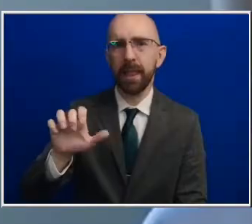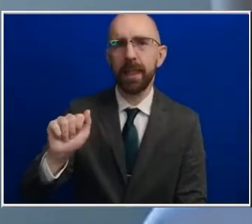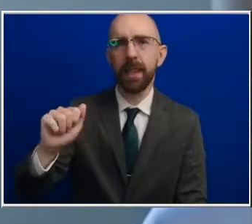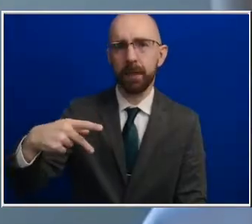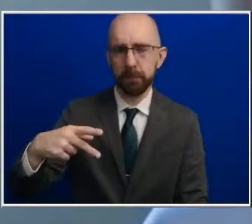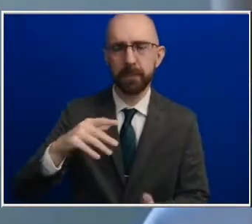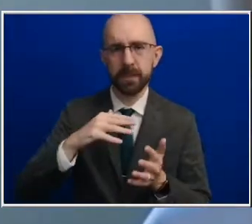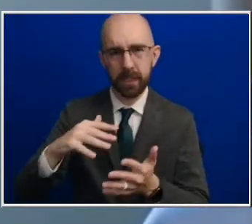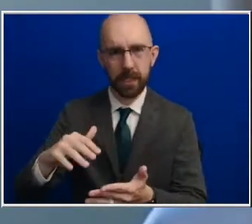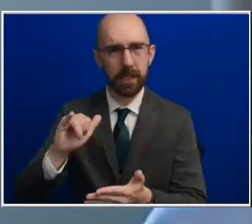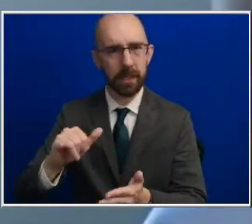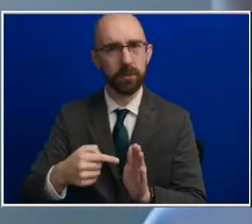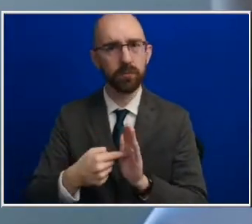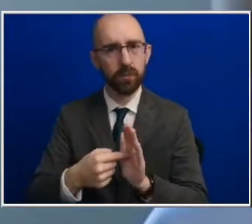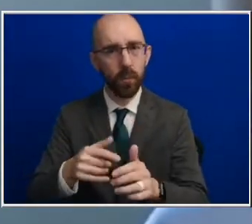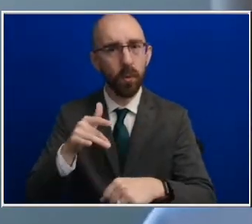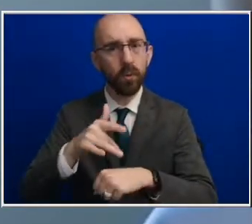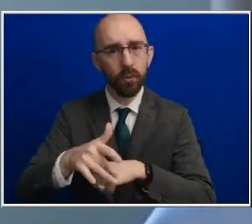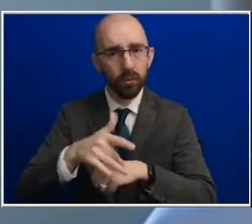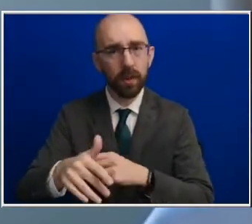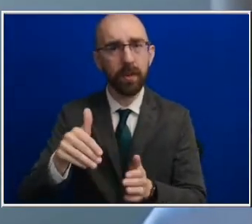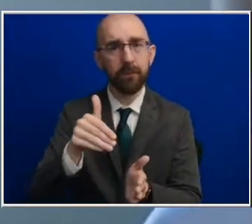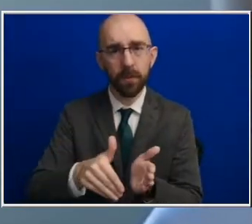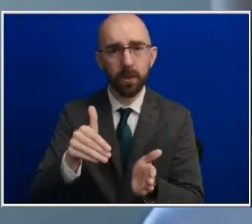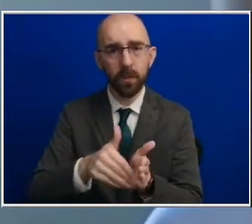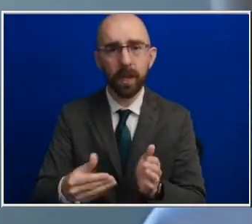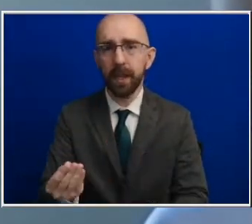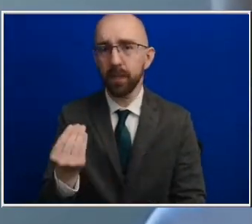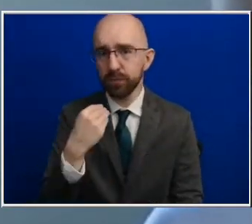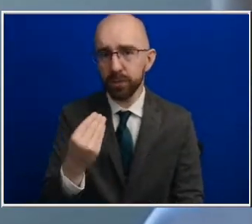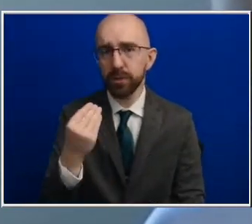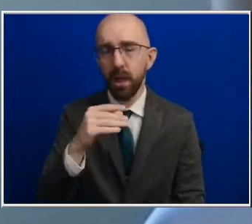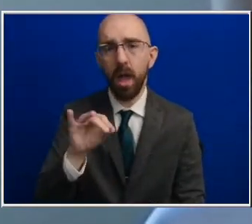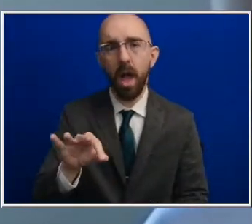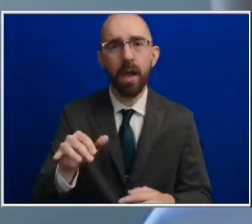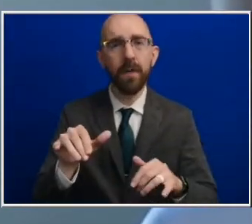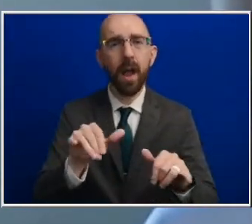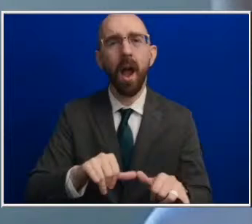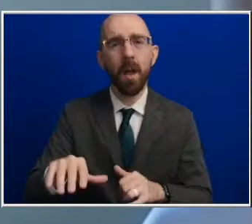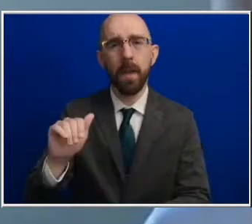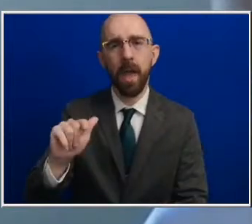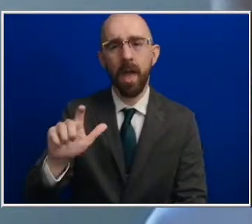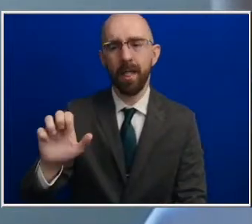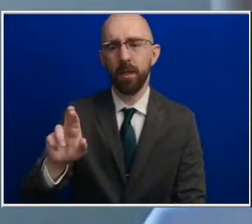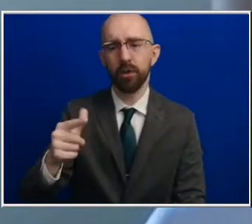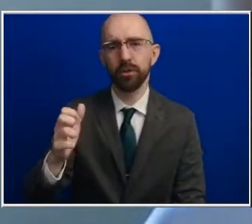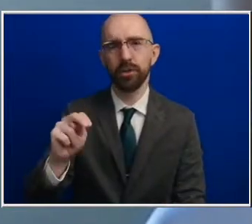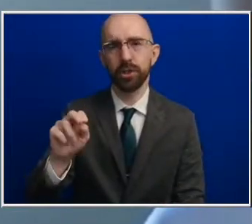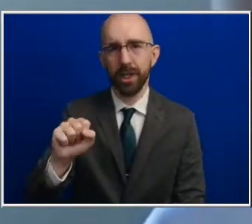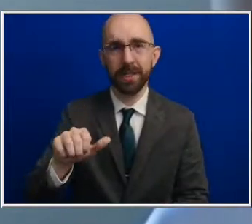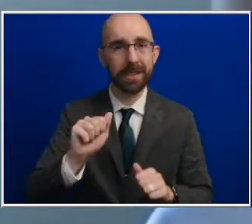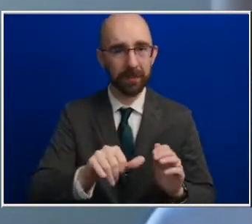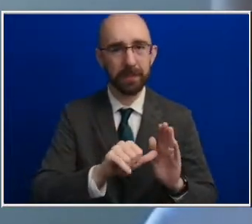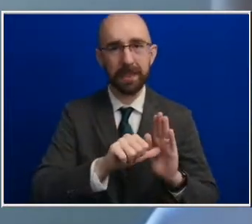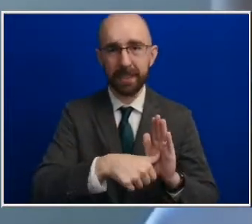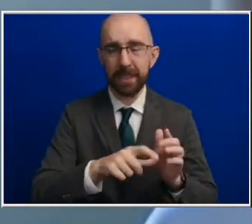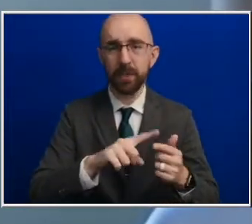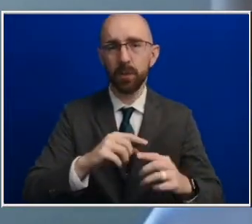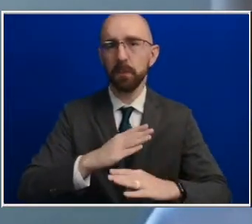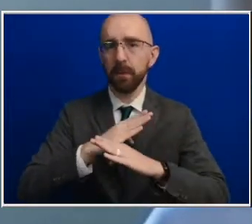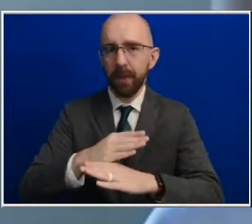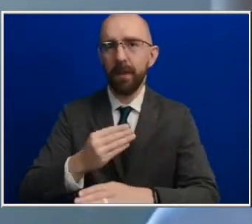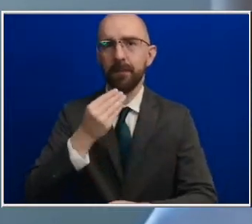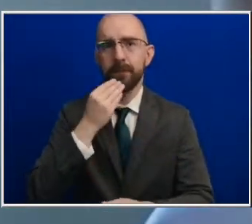has shown that early and frequent ingestion of common allergens can be key in preventing food